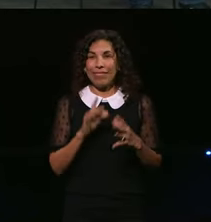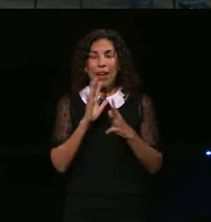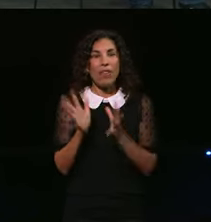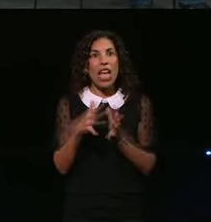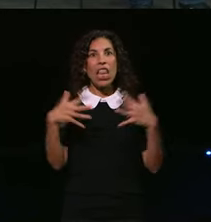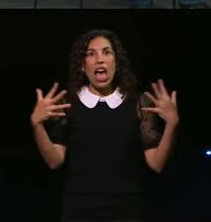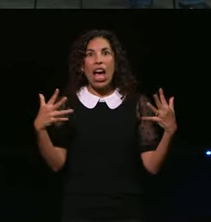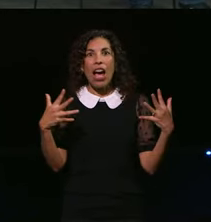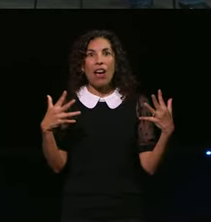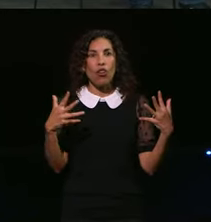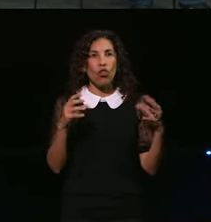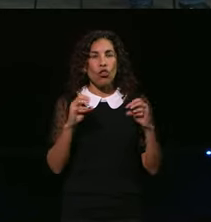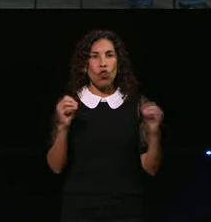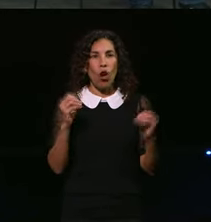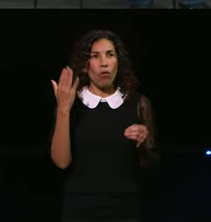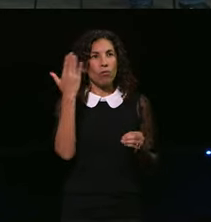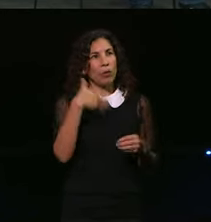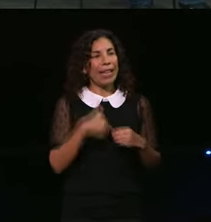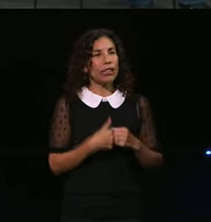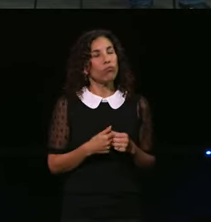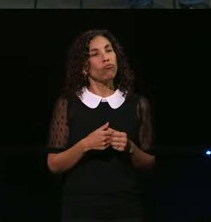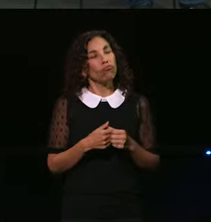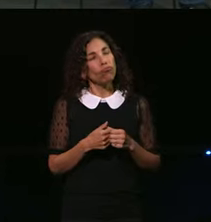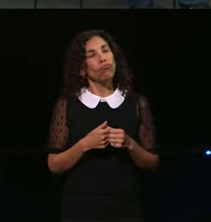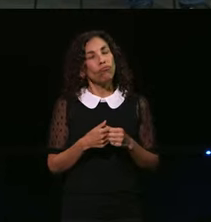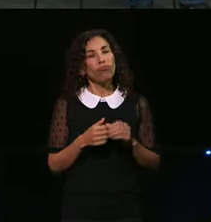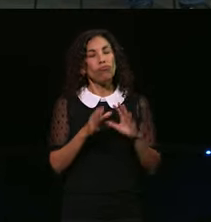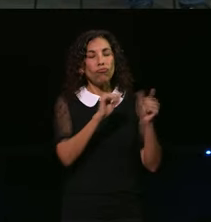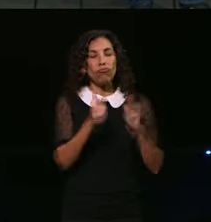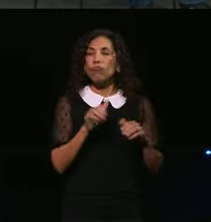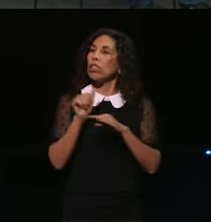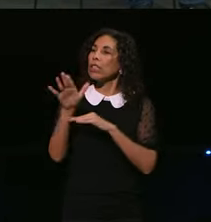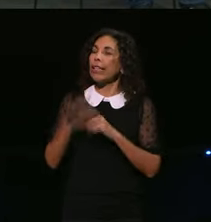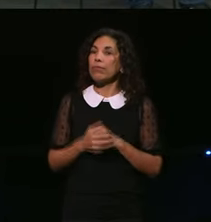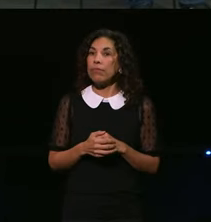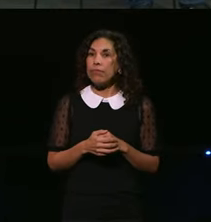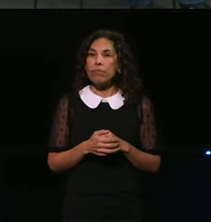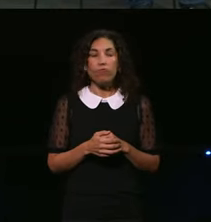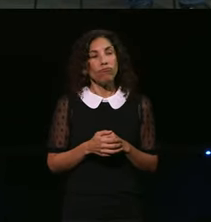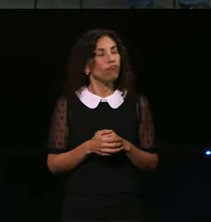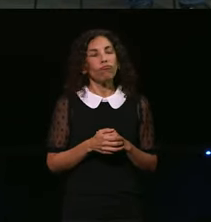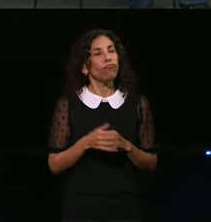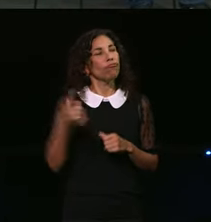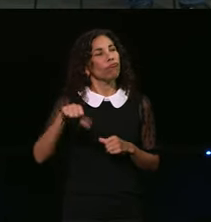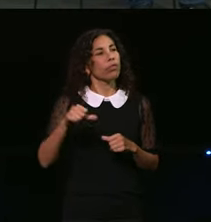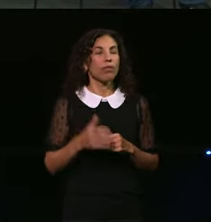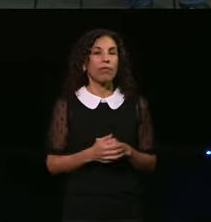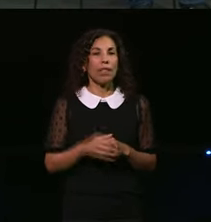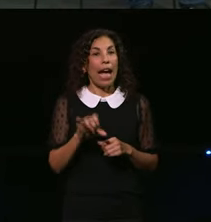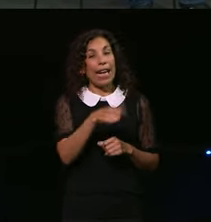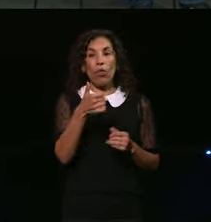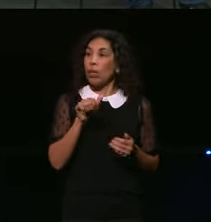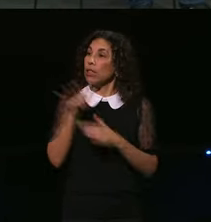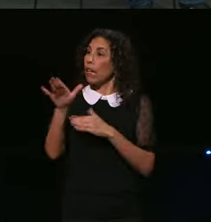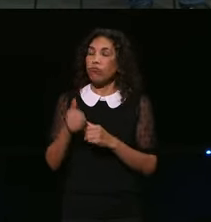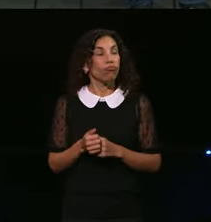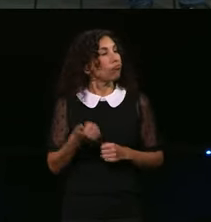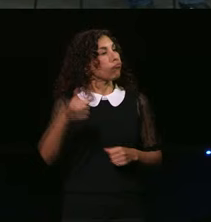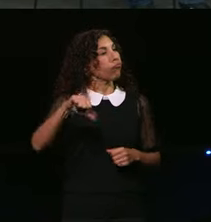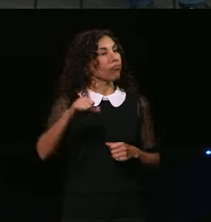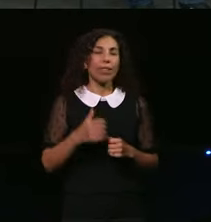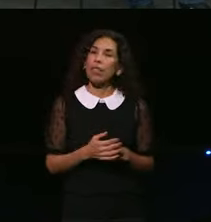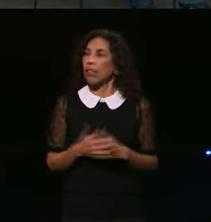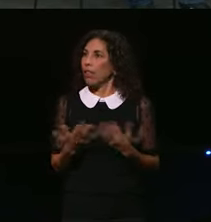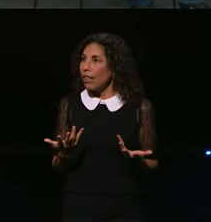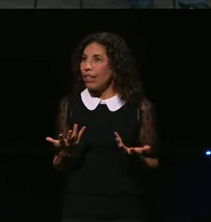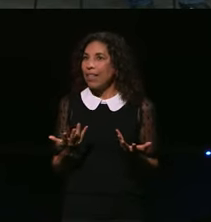of no reaction from Yorgos, you know. So you do this sculpture and send it to him, and it's like, nah. Do another one. Nah. There was